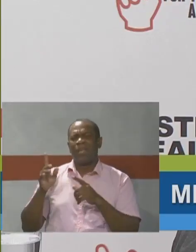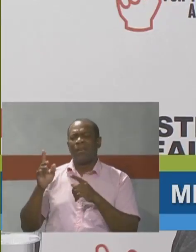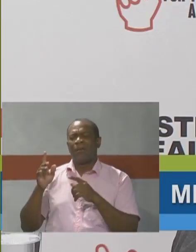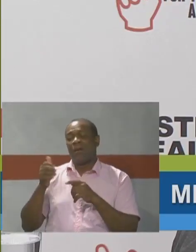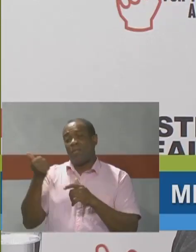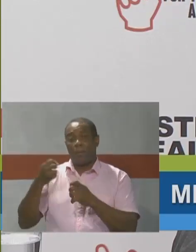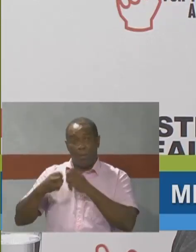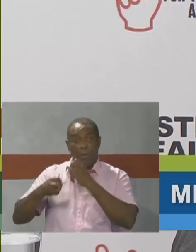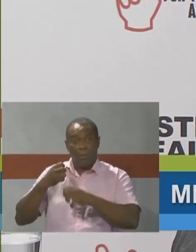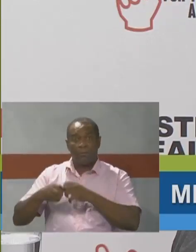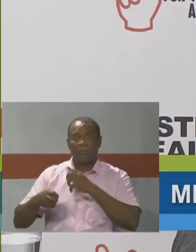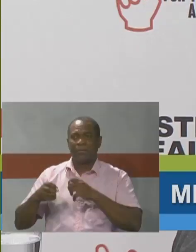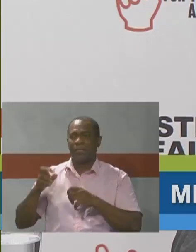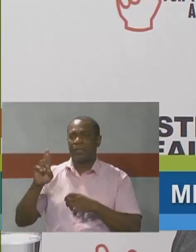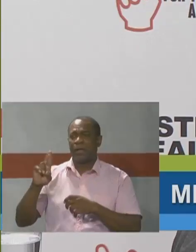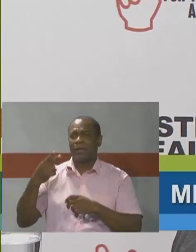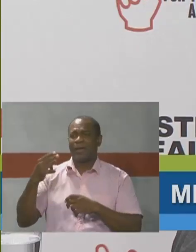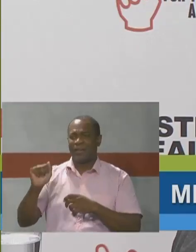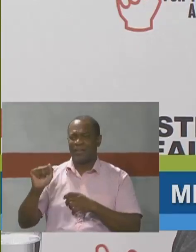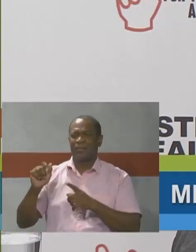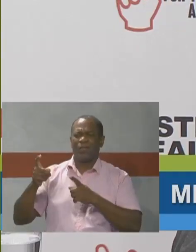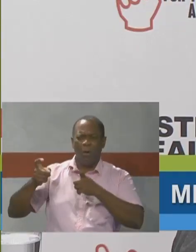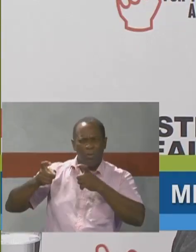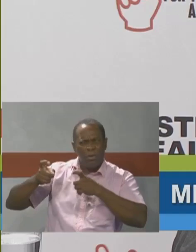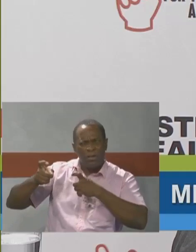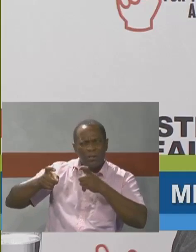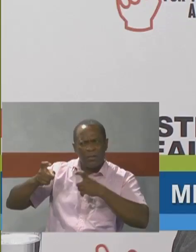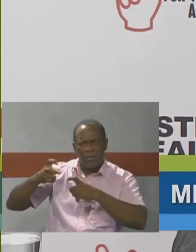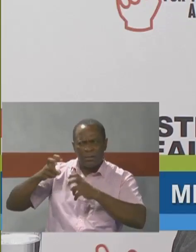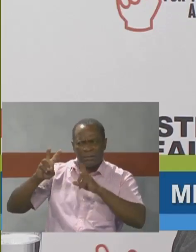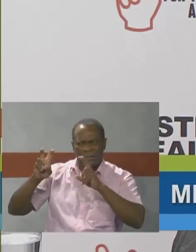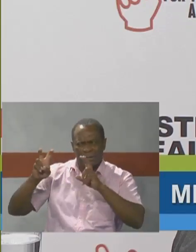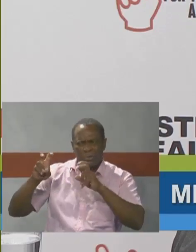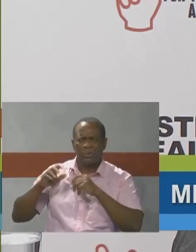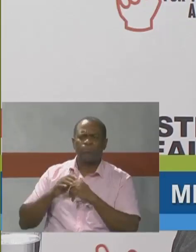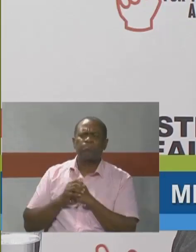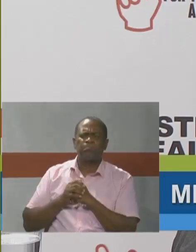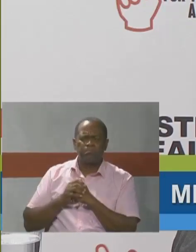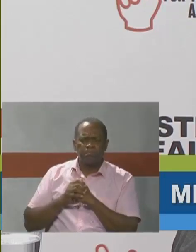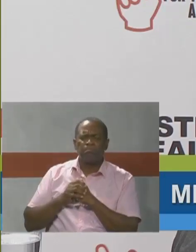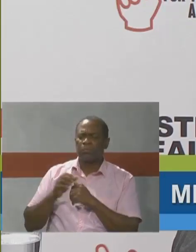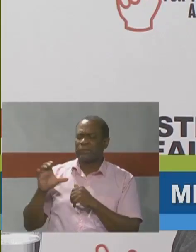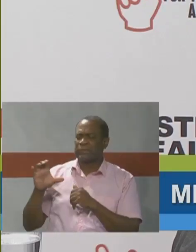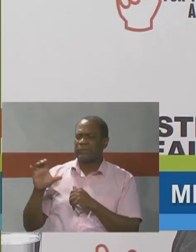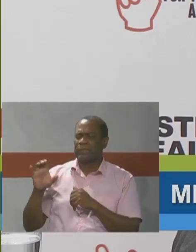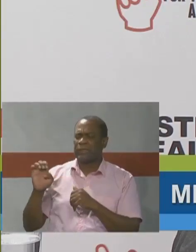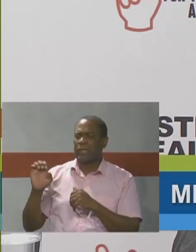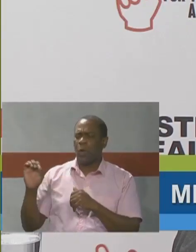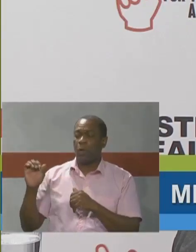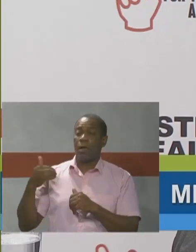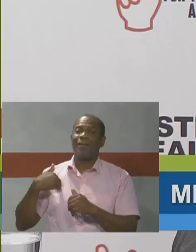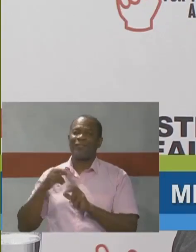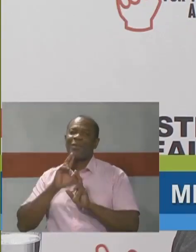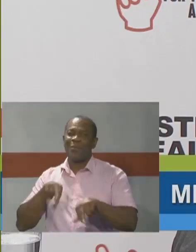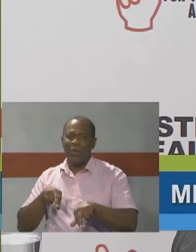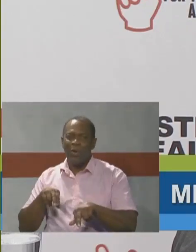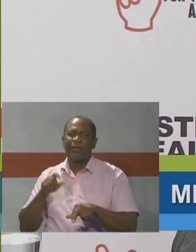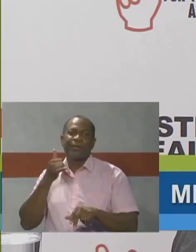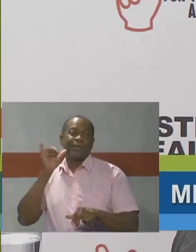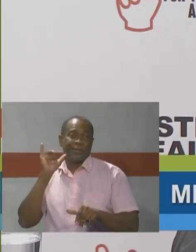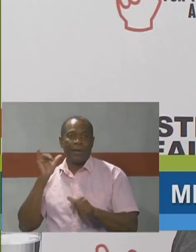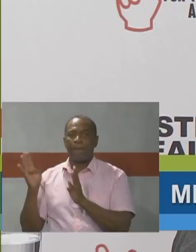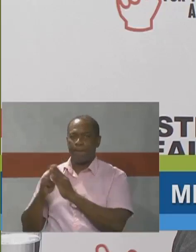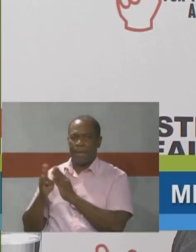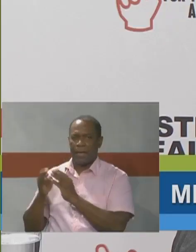RHAs. The CEOs have the reports. I met with them yesterday. So things like staff accommodation,